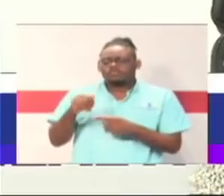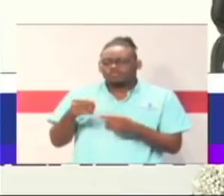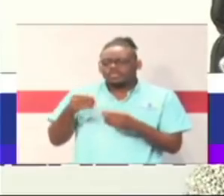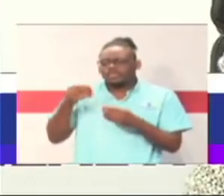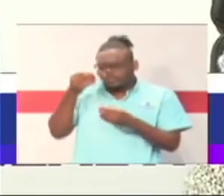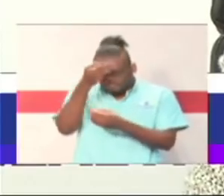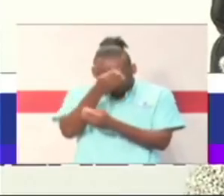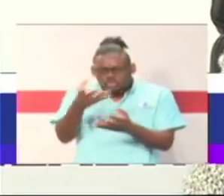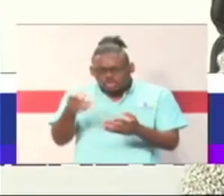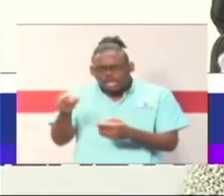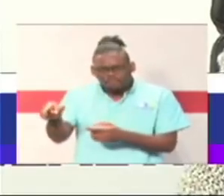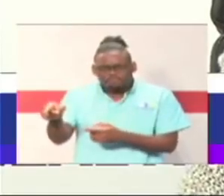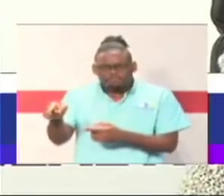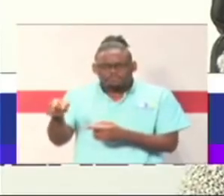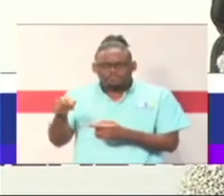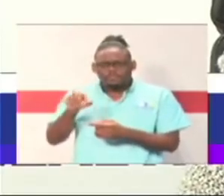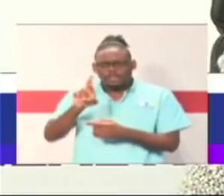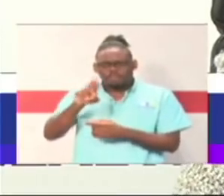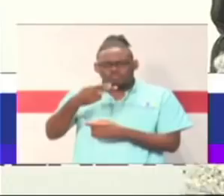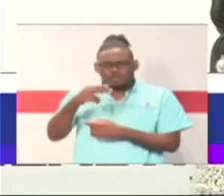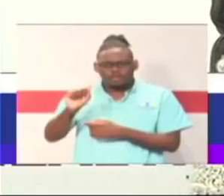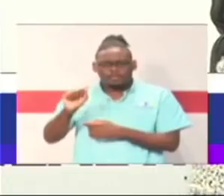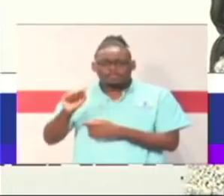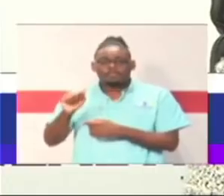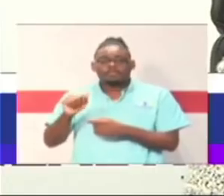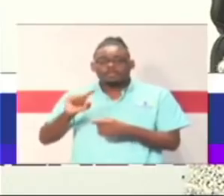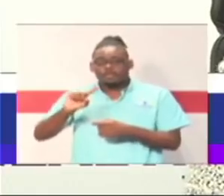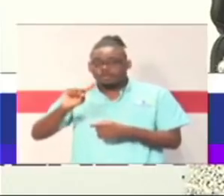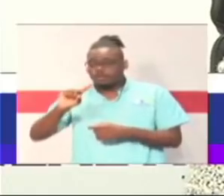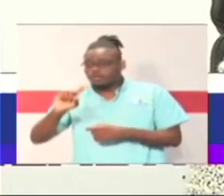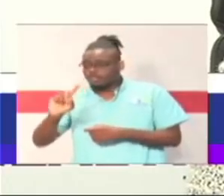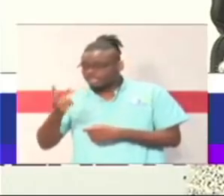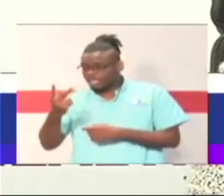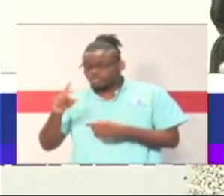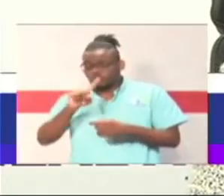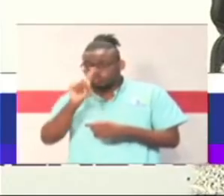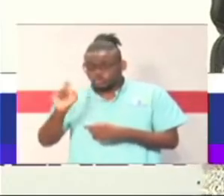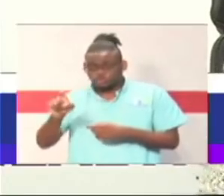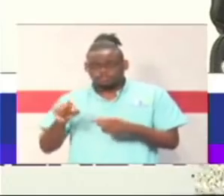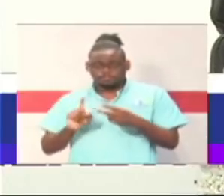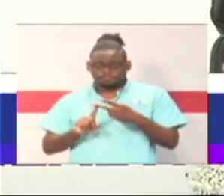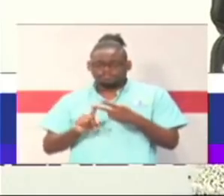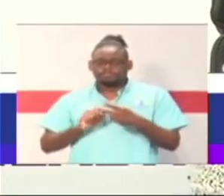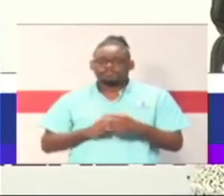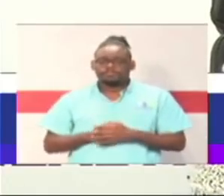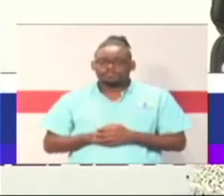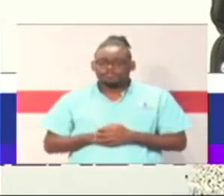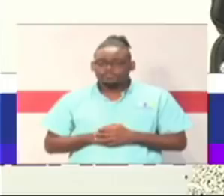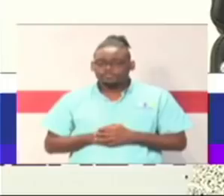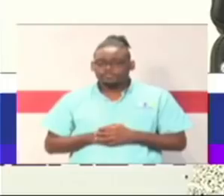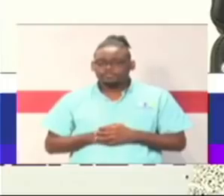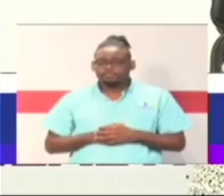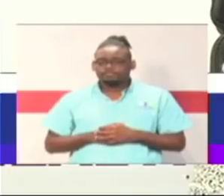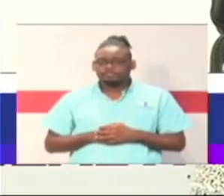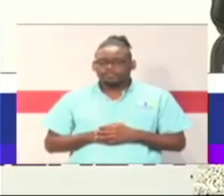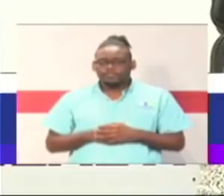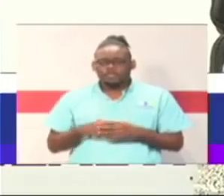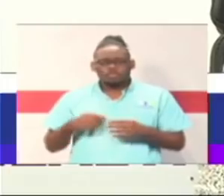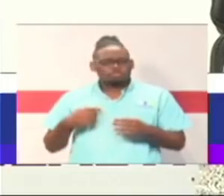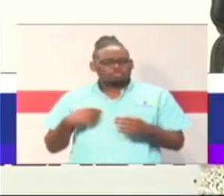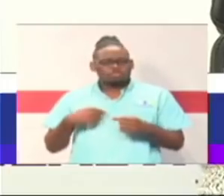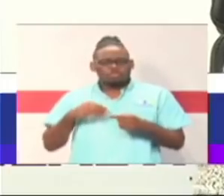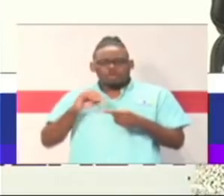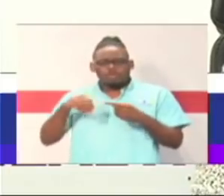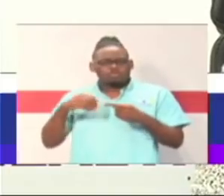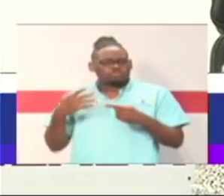officer. The second question was pertaining to the gap between persons who